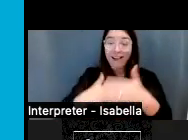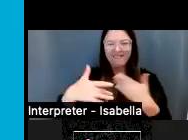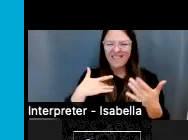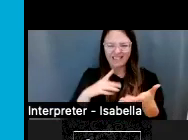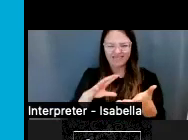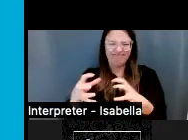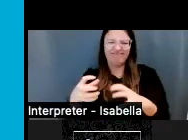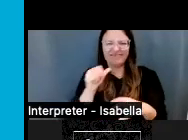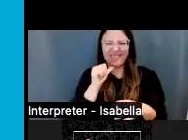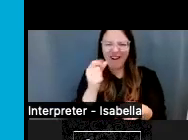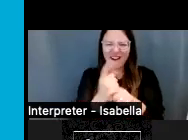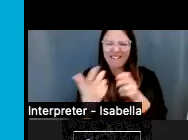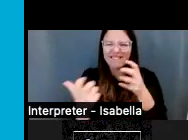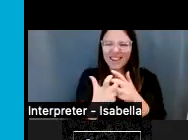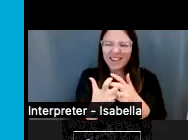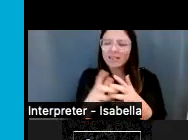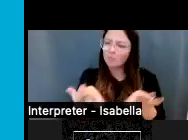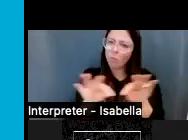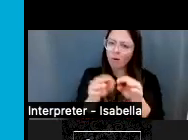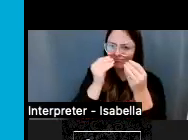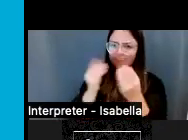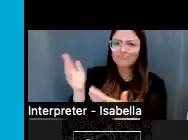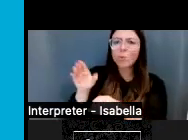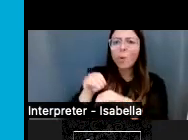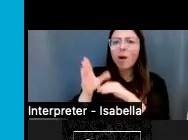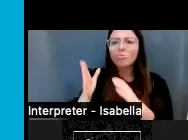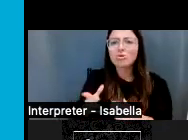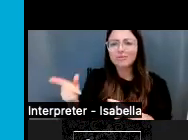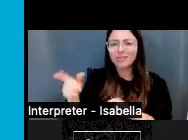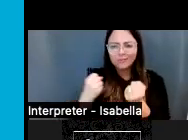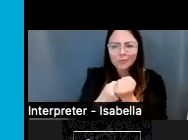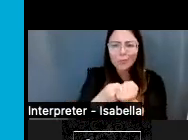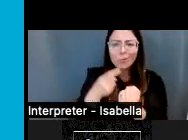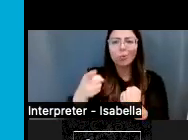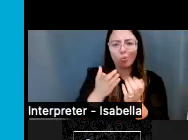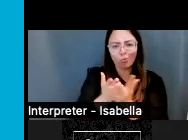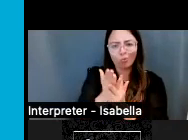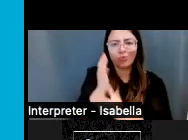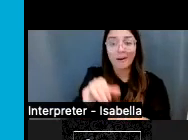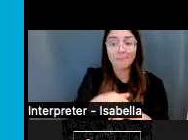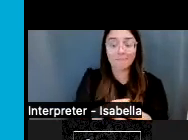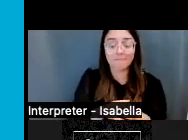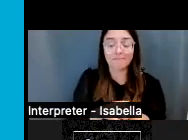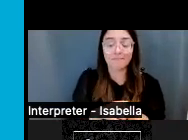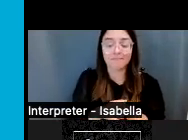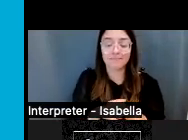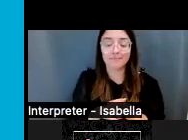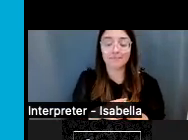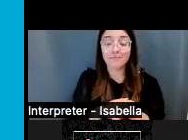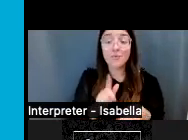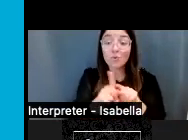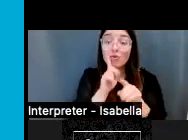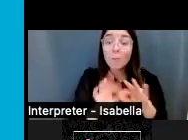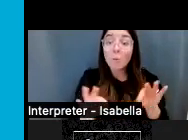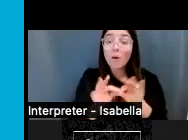know, keep them in the loop about what's going on, because that's how they can best help you to overcome that issue. You should also make sure that you are responding to calls